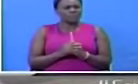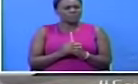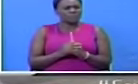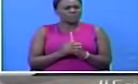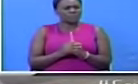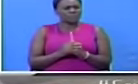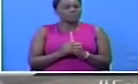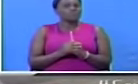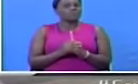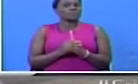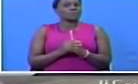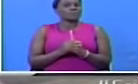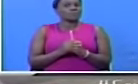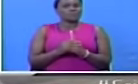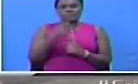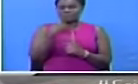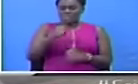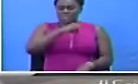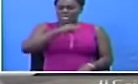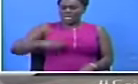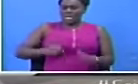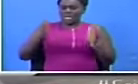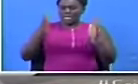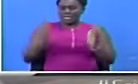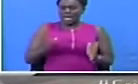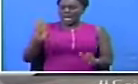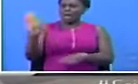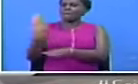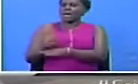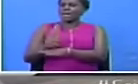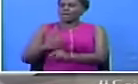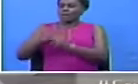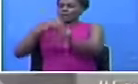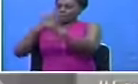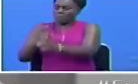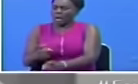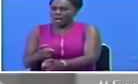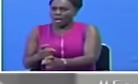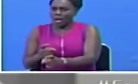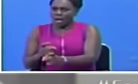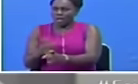them. All right, so like I mentioned before, Baringo Senator Gideon Moi has just been awarded the Oil and Gas